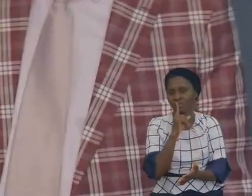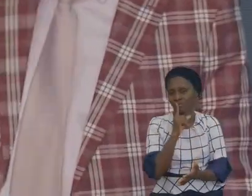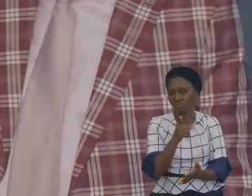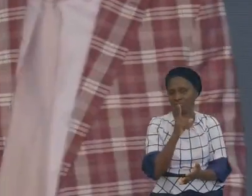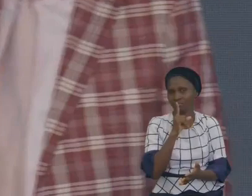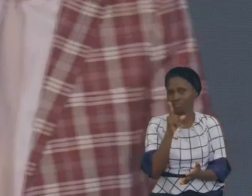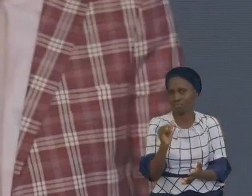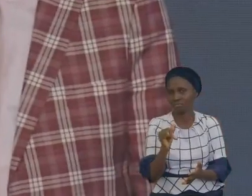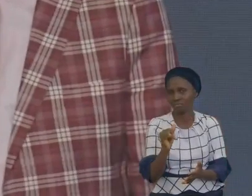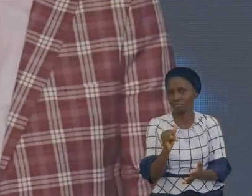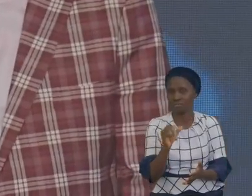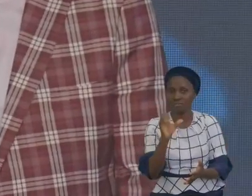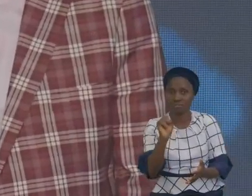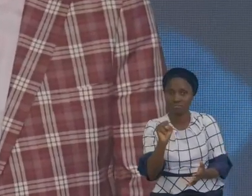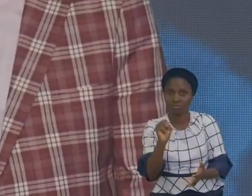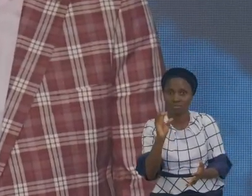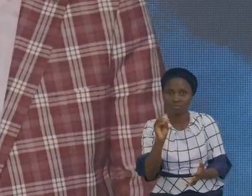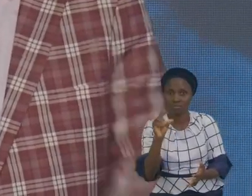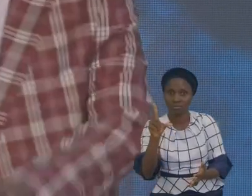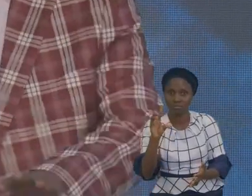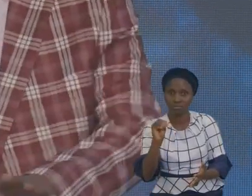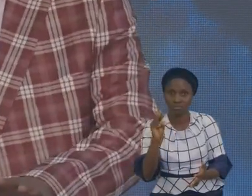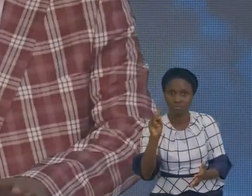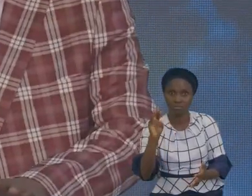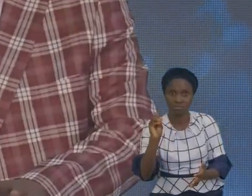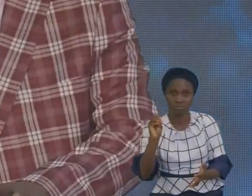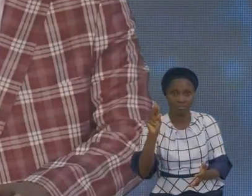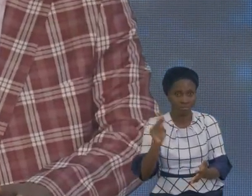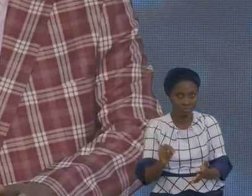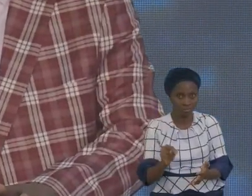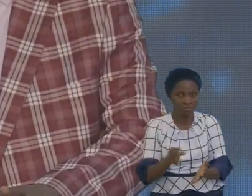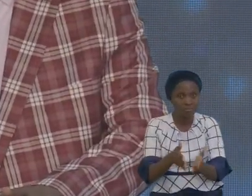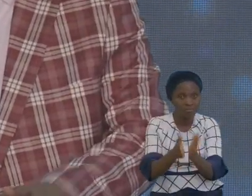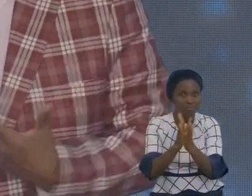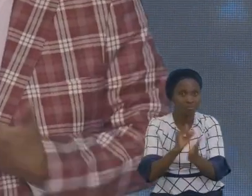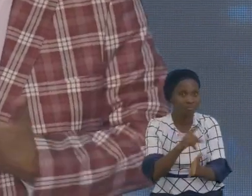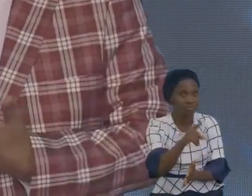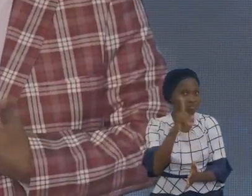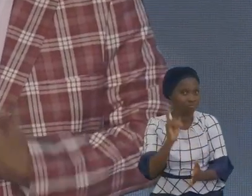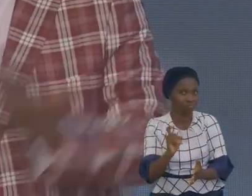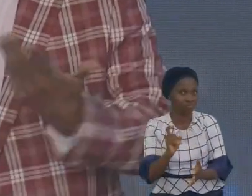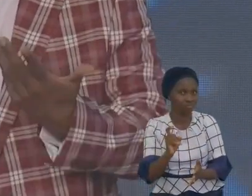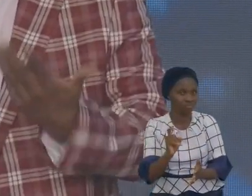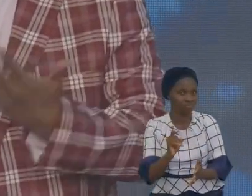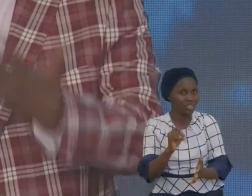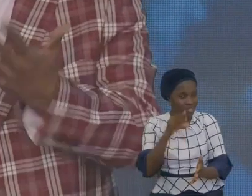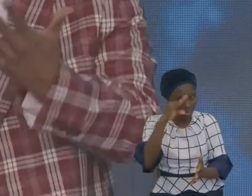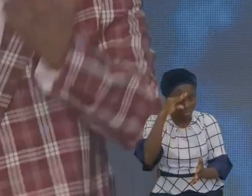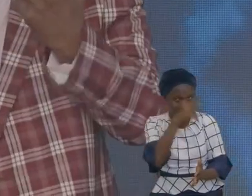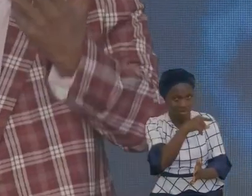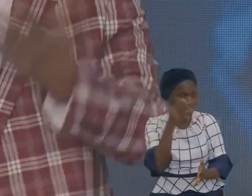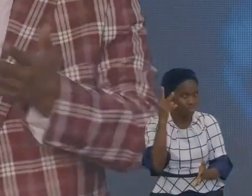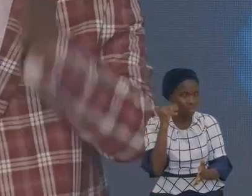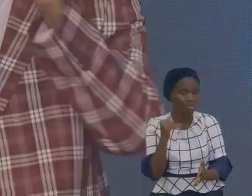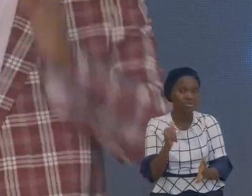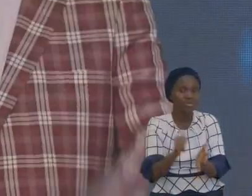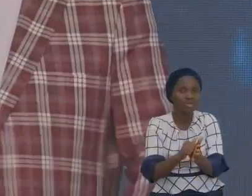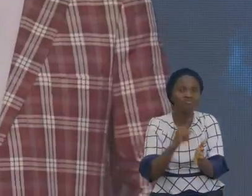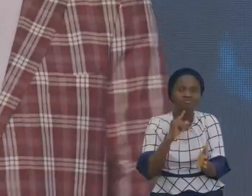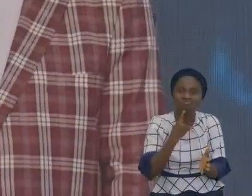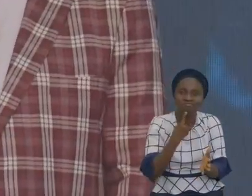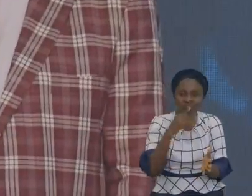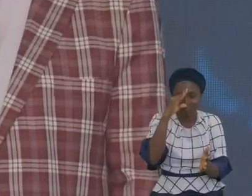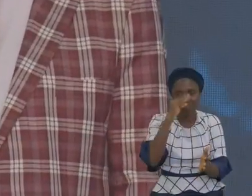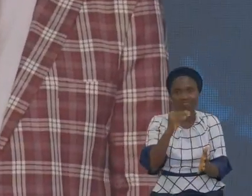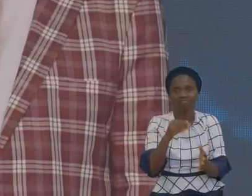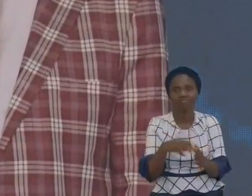Solomon was a diligent man from his youth, and he had the diligence to follow through in what